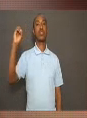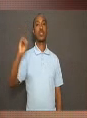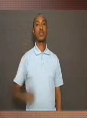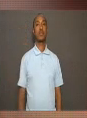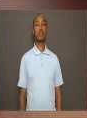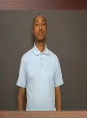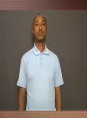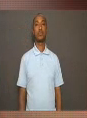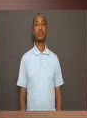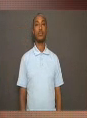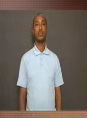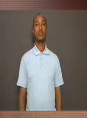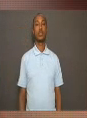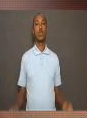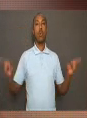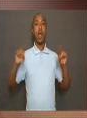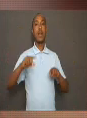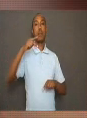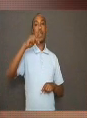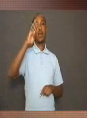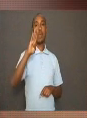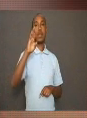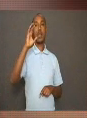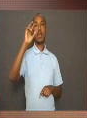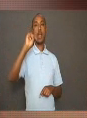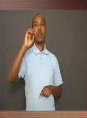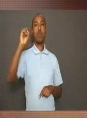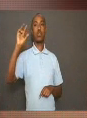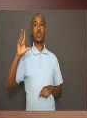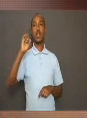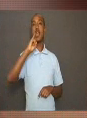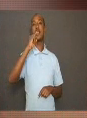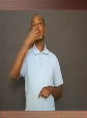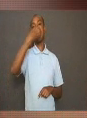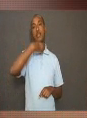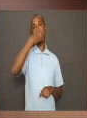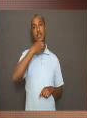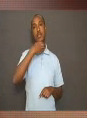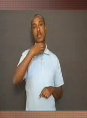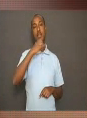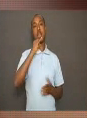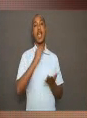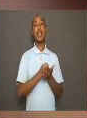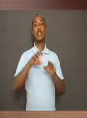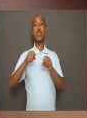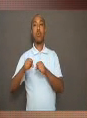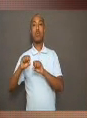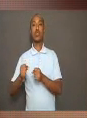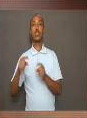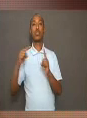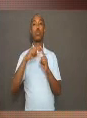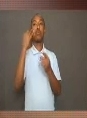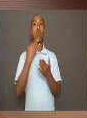oxygen. When lead-2 nitrate is heated, it decomposes to